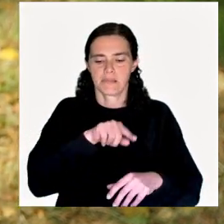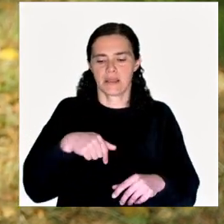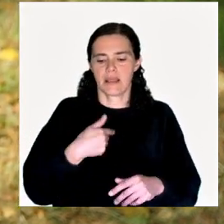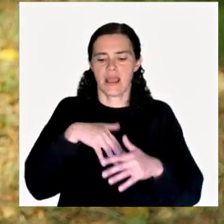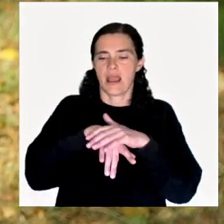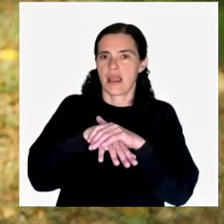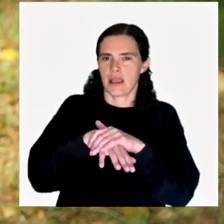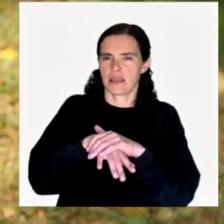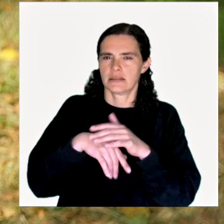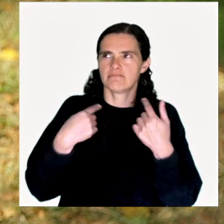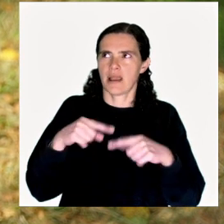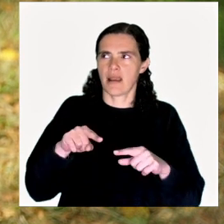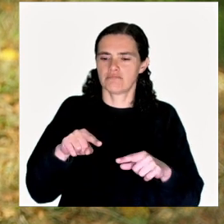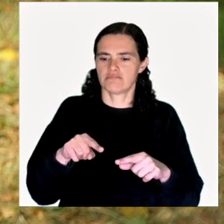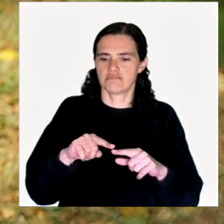also an